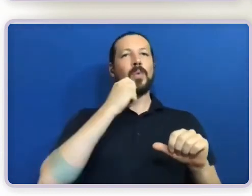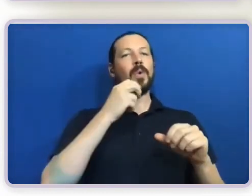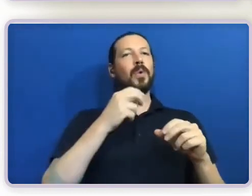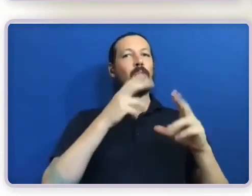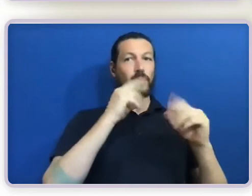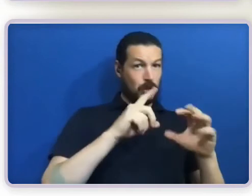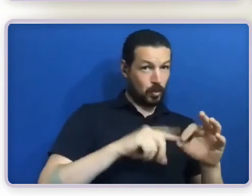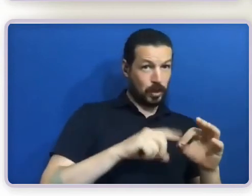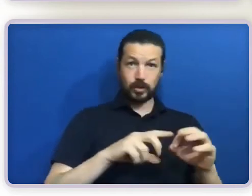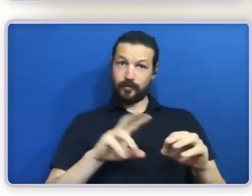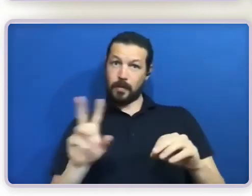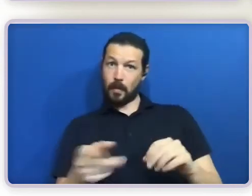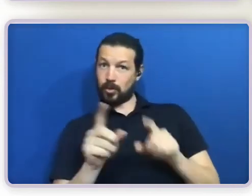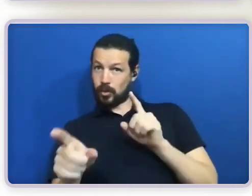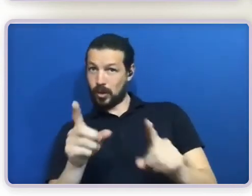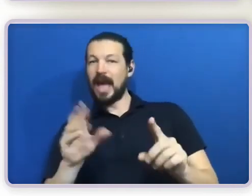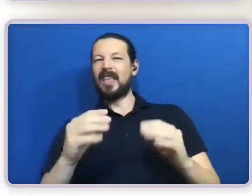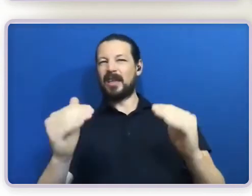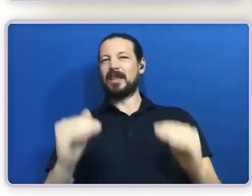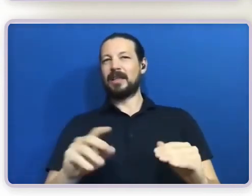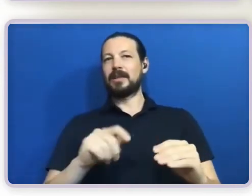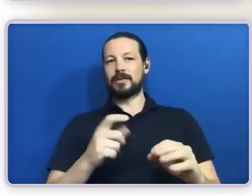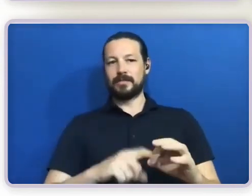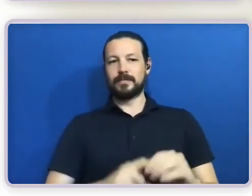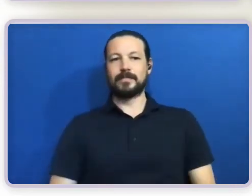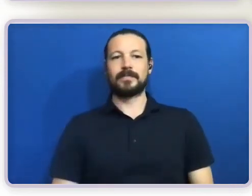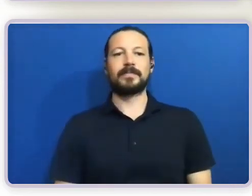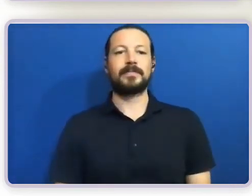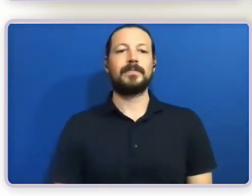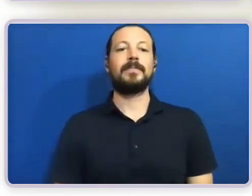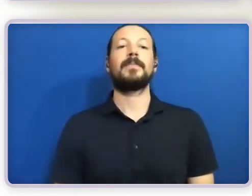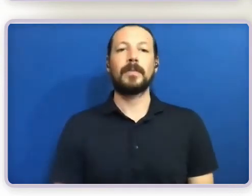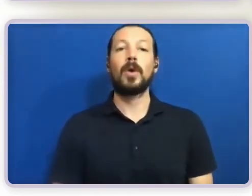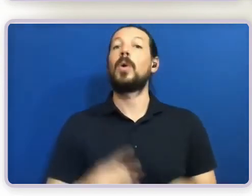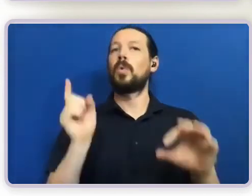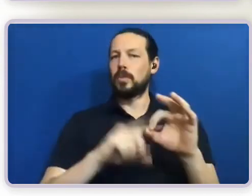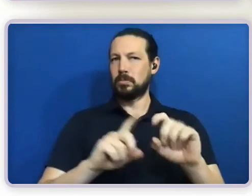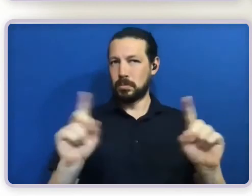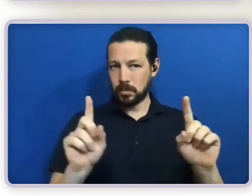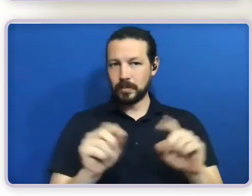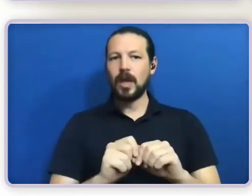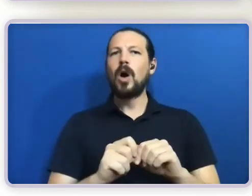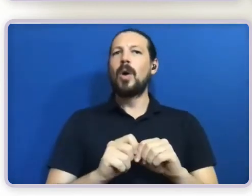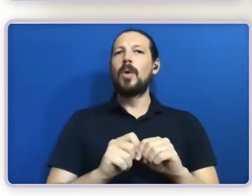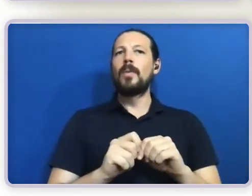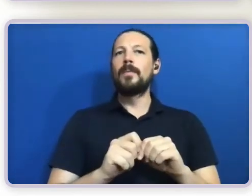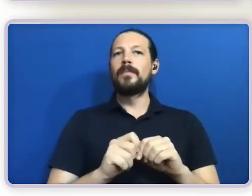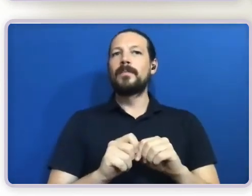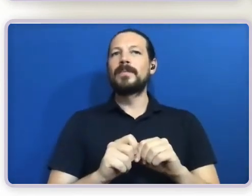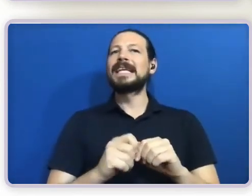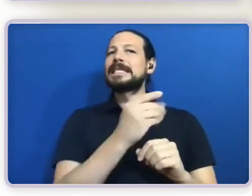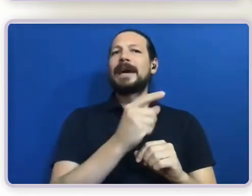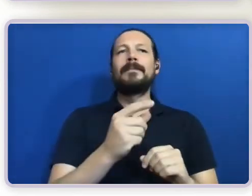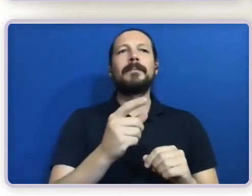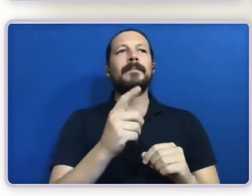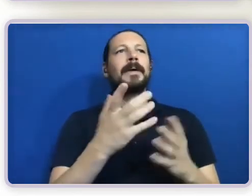good? Great. Yeah. So the next question is, what efforts are being made to hear stories from difficult to reach places, such